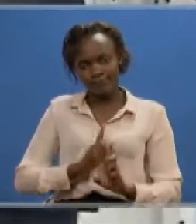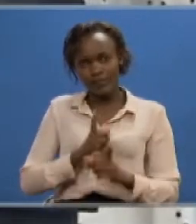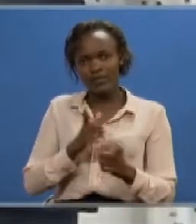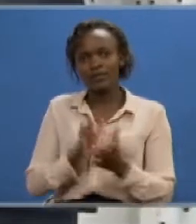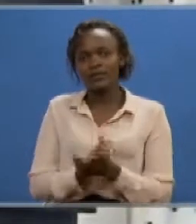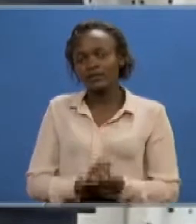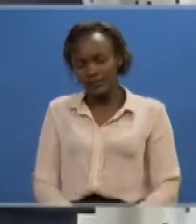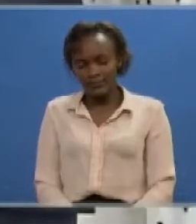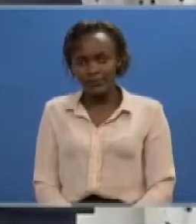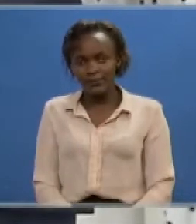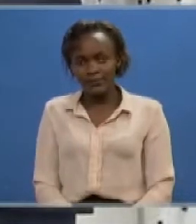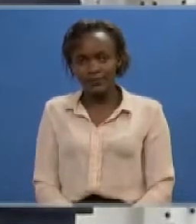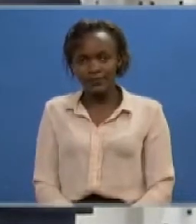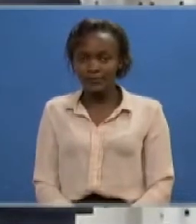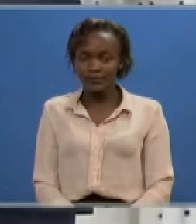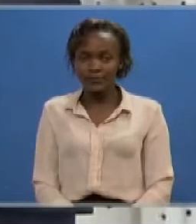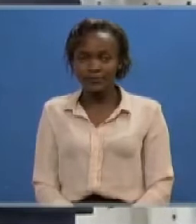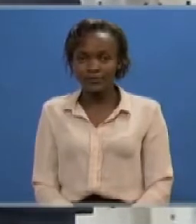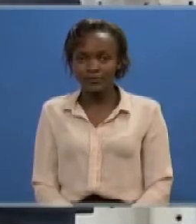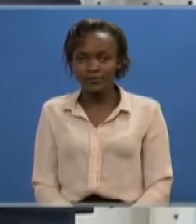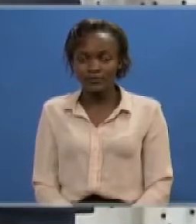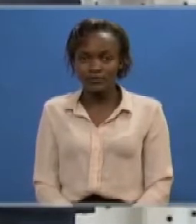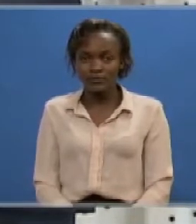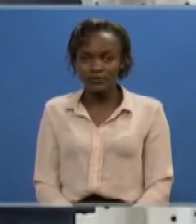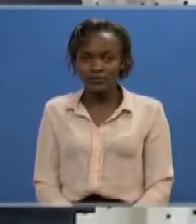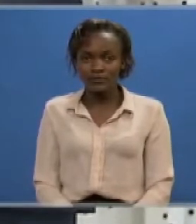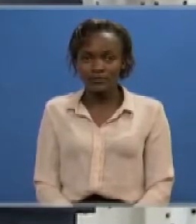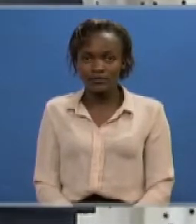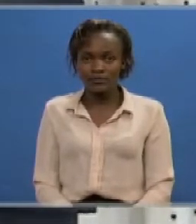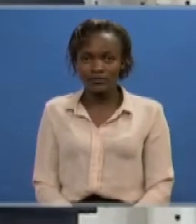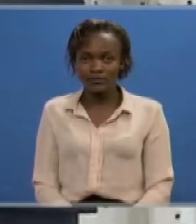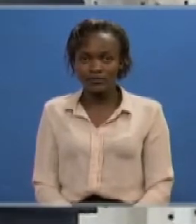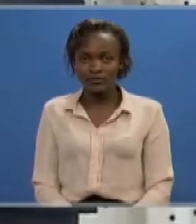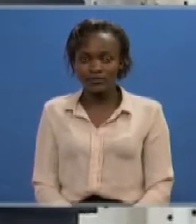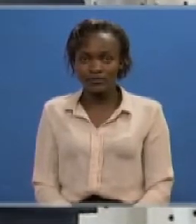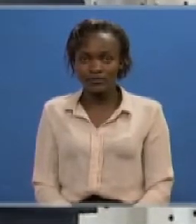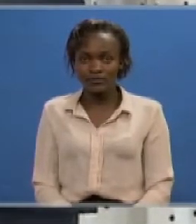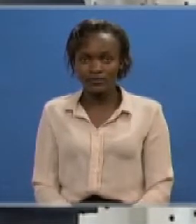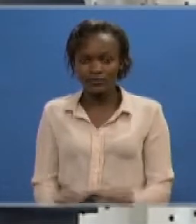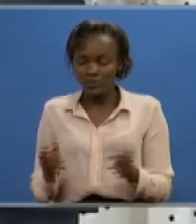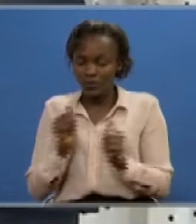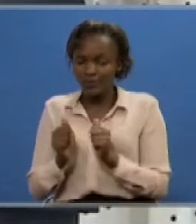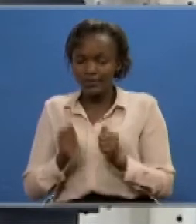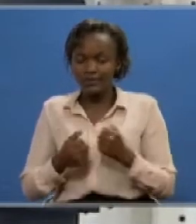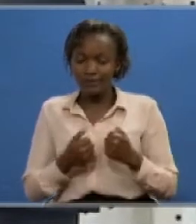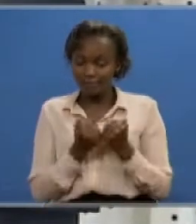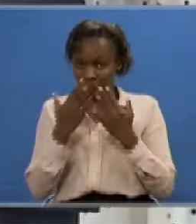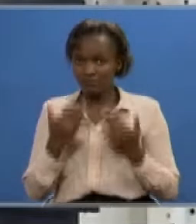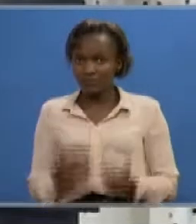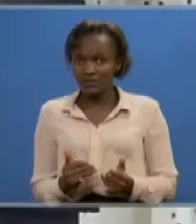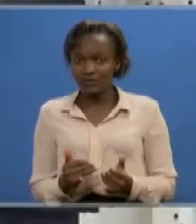Mombasa County, and Mandera County that is currently in